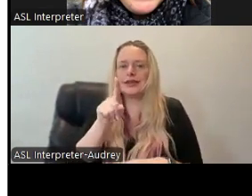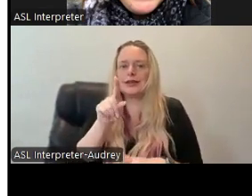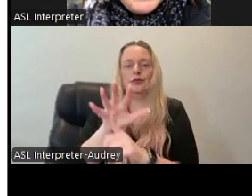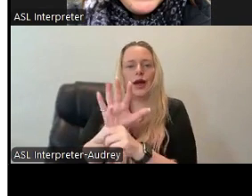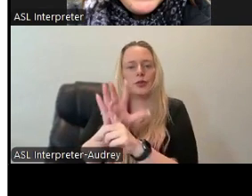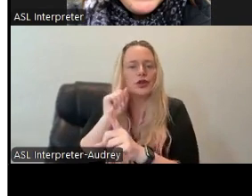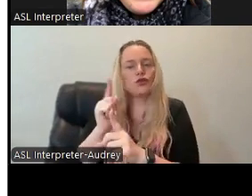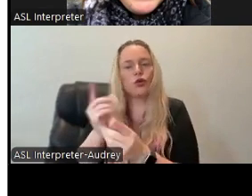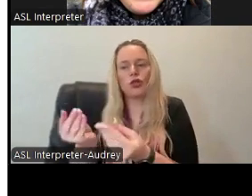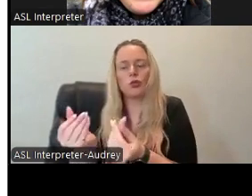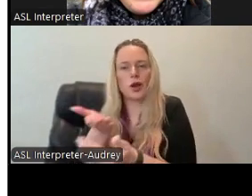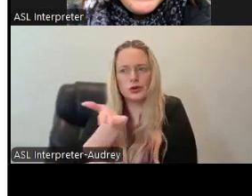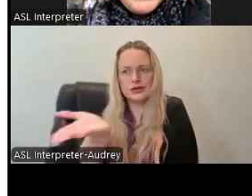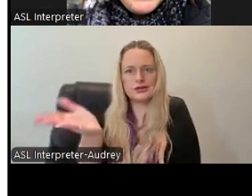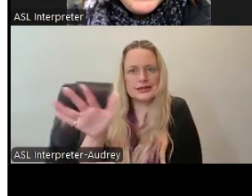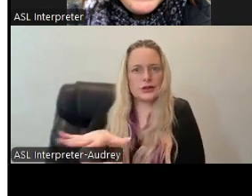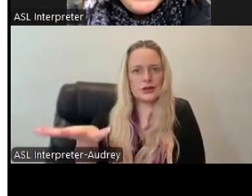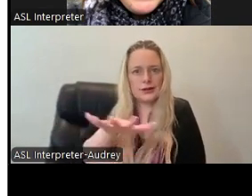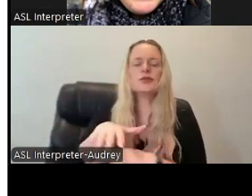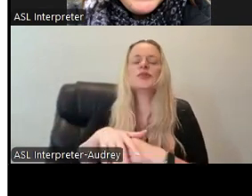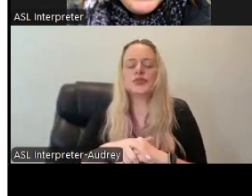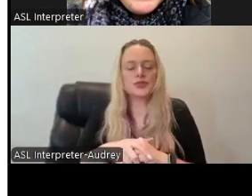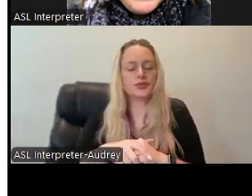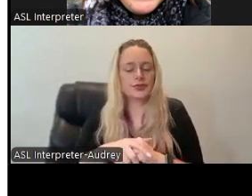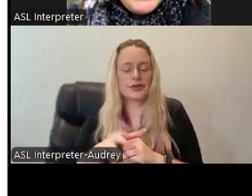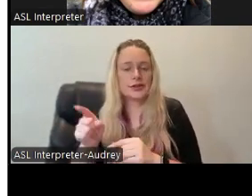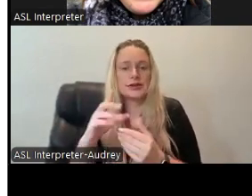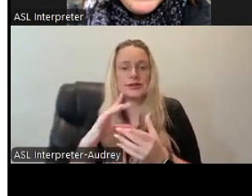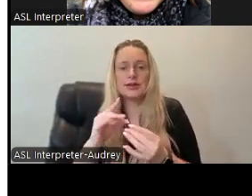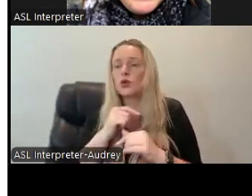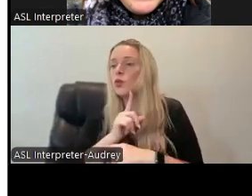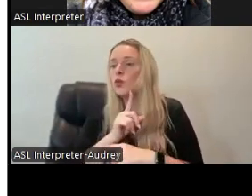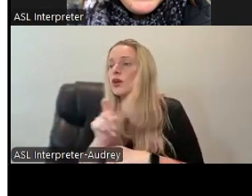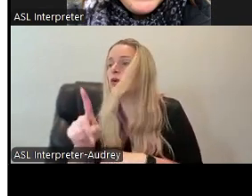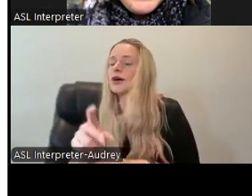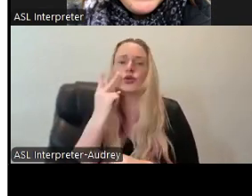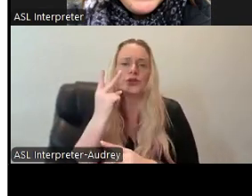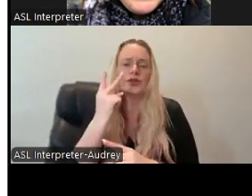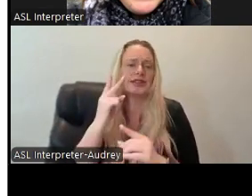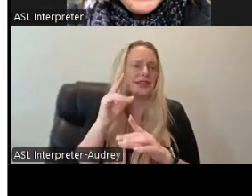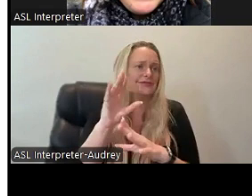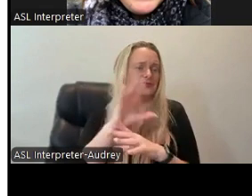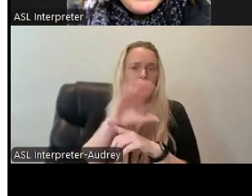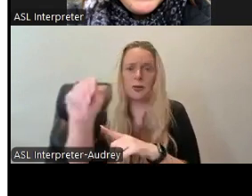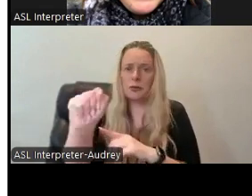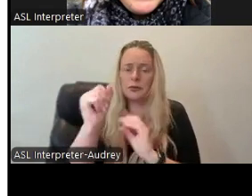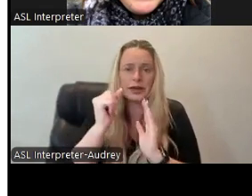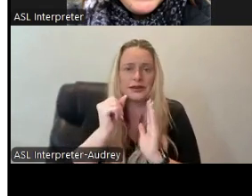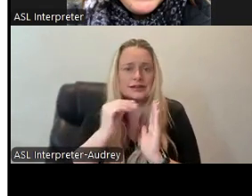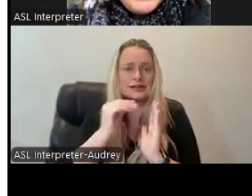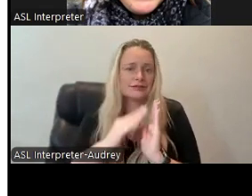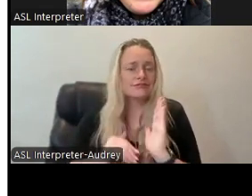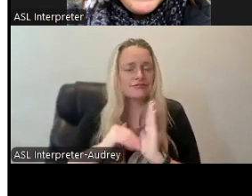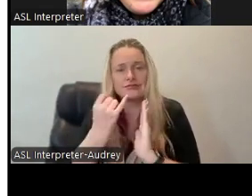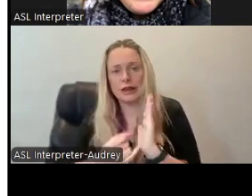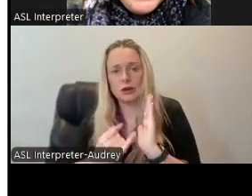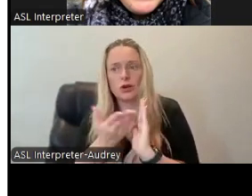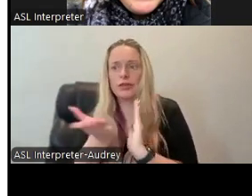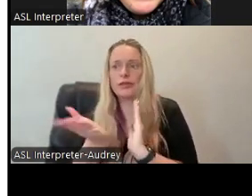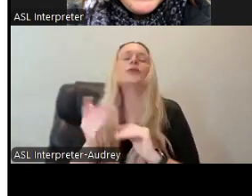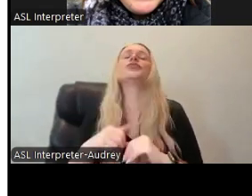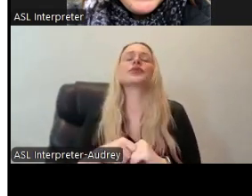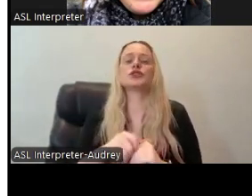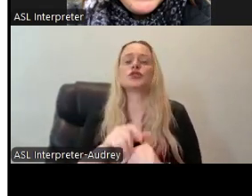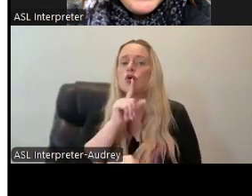for the properties down there. Like I said, you walk around, you see a ton of great artwork. I just think that